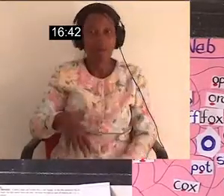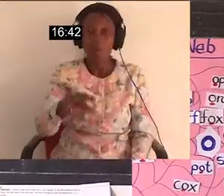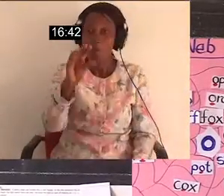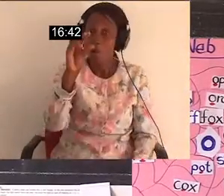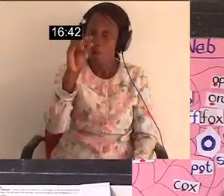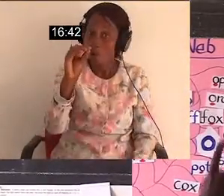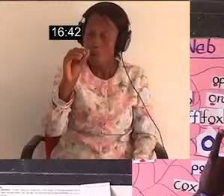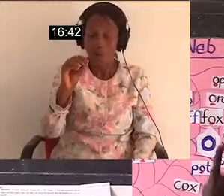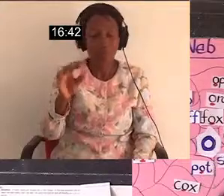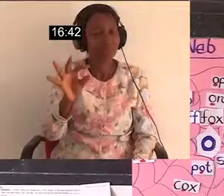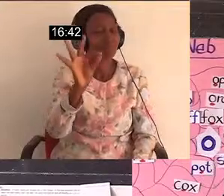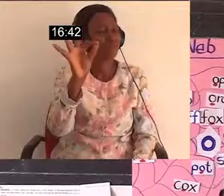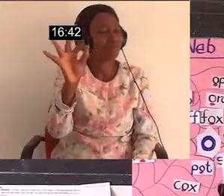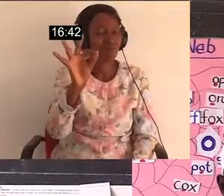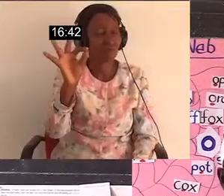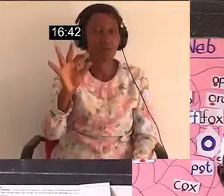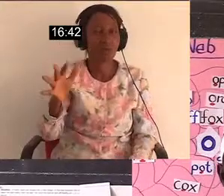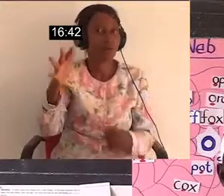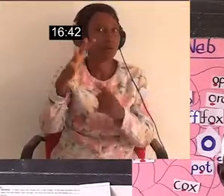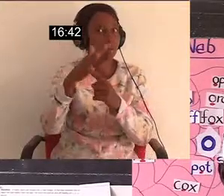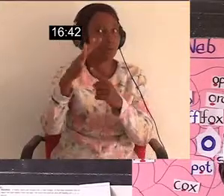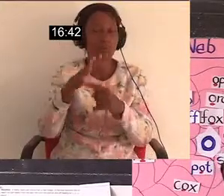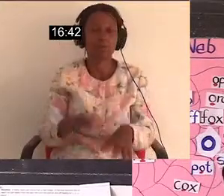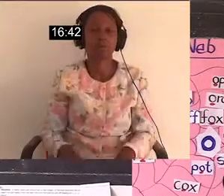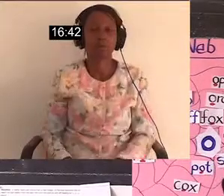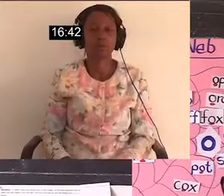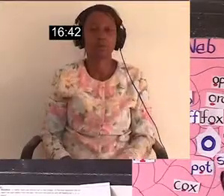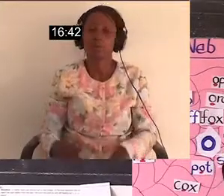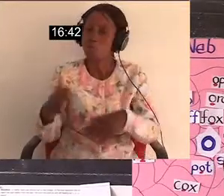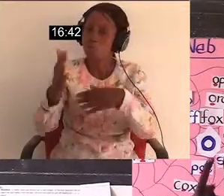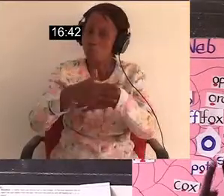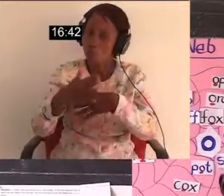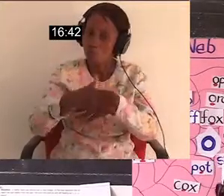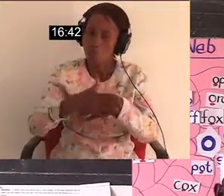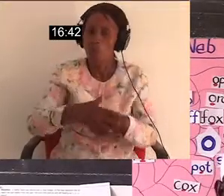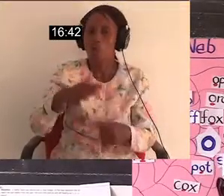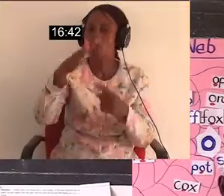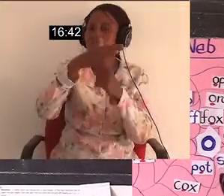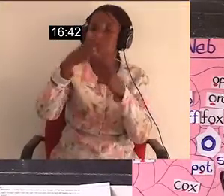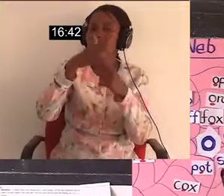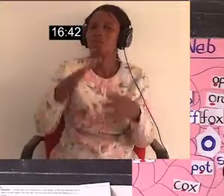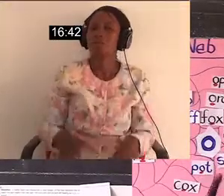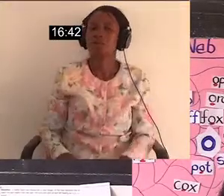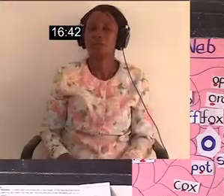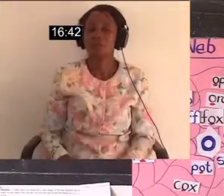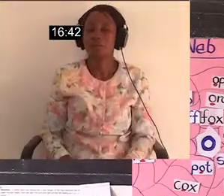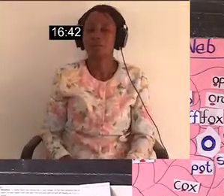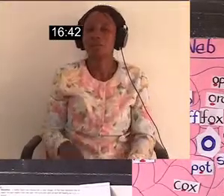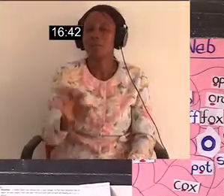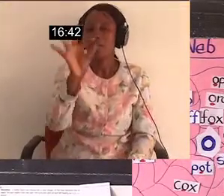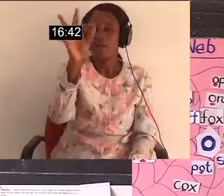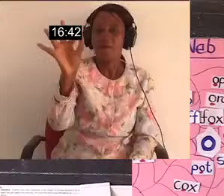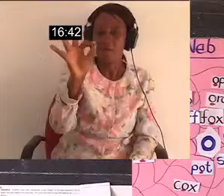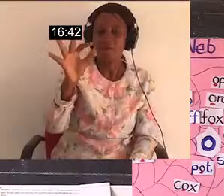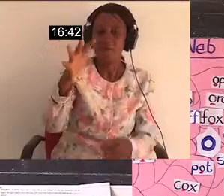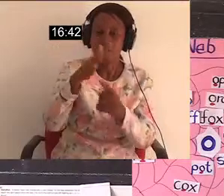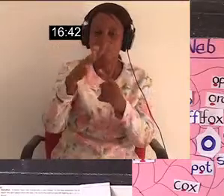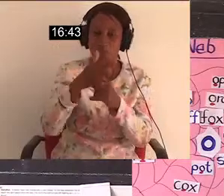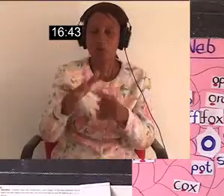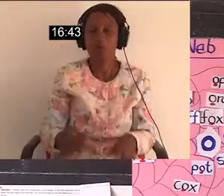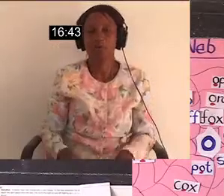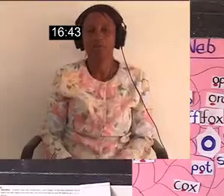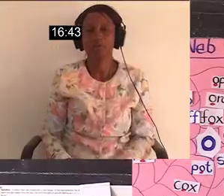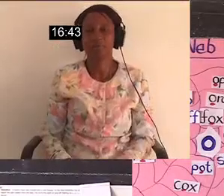oh also is very important. Is what? Very important. Remember the word very